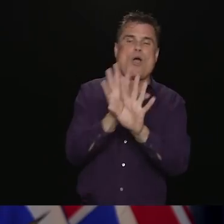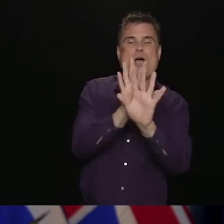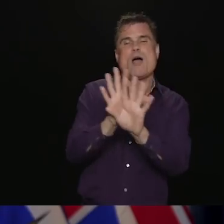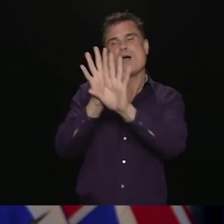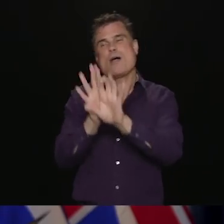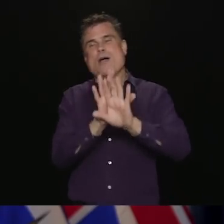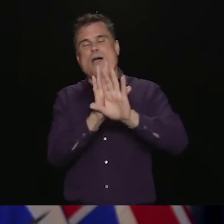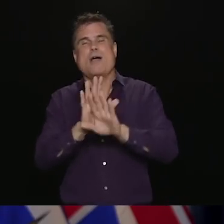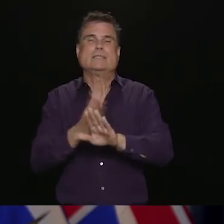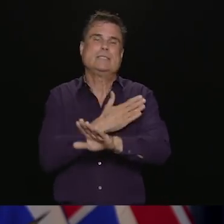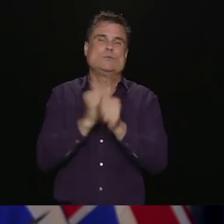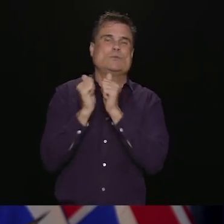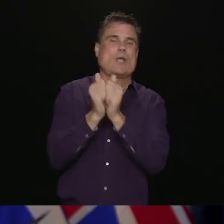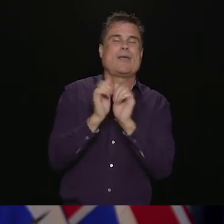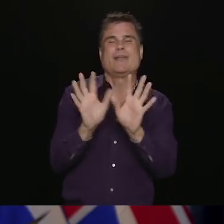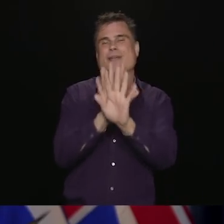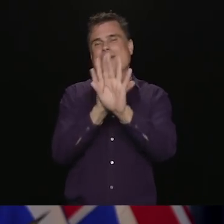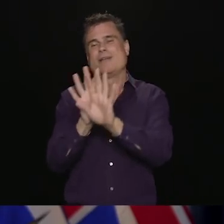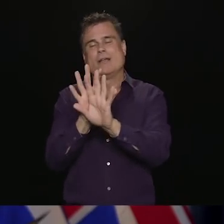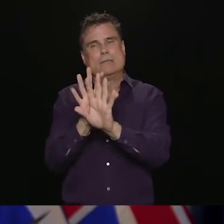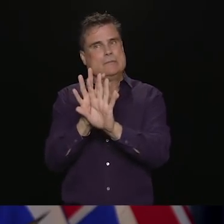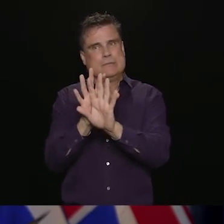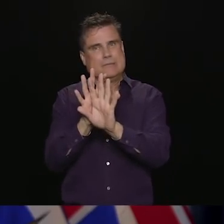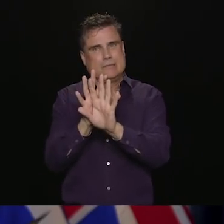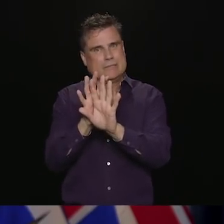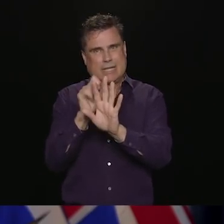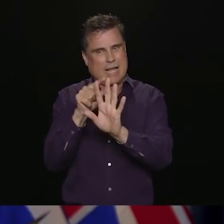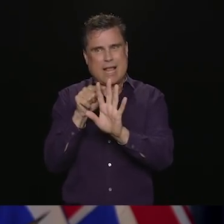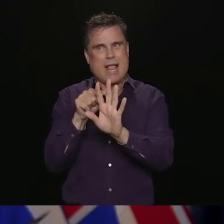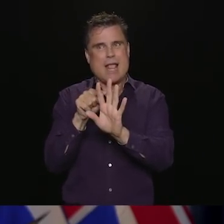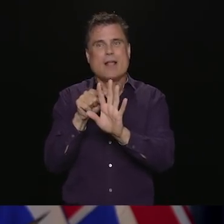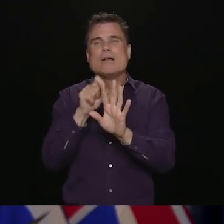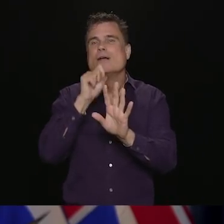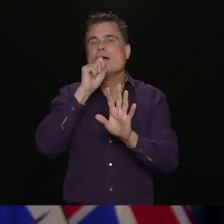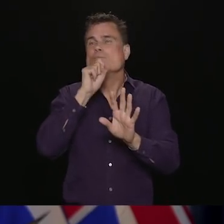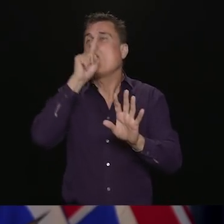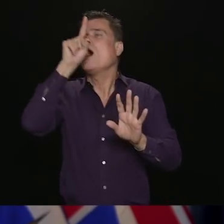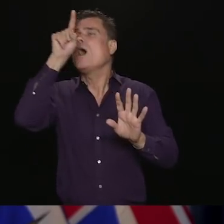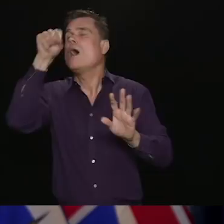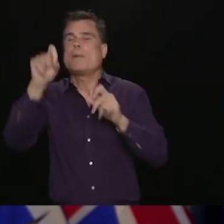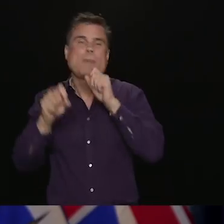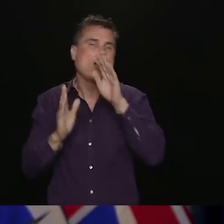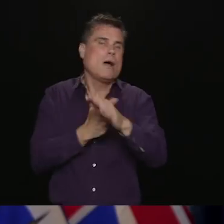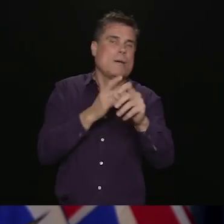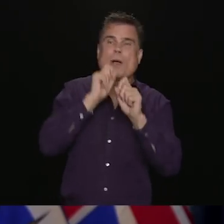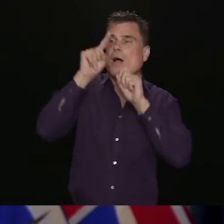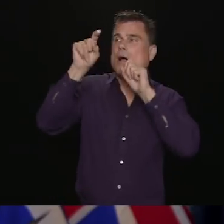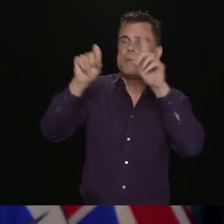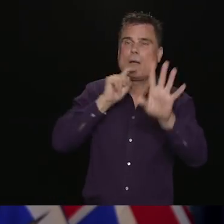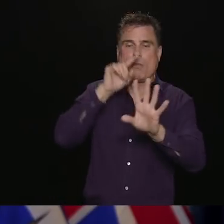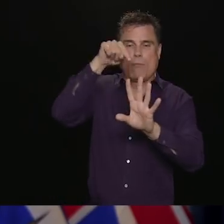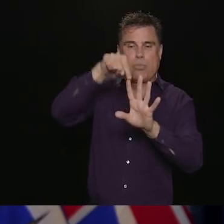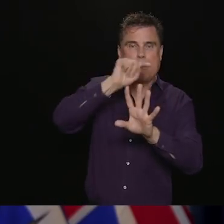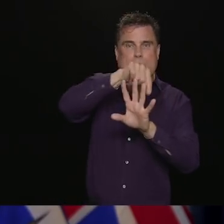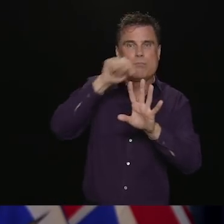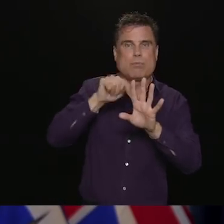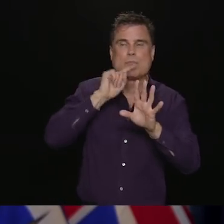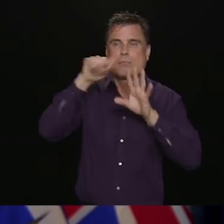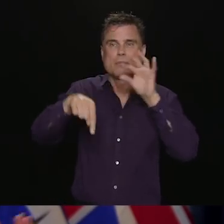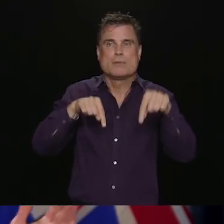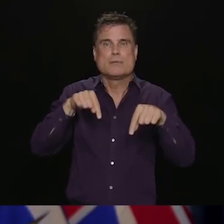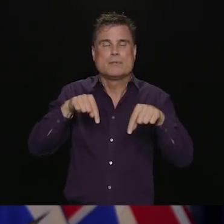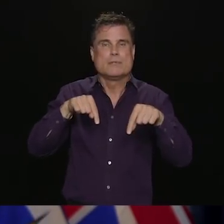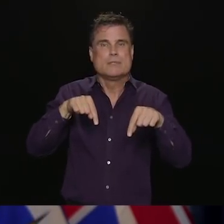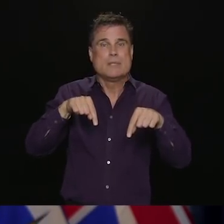can expel a lot of droplets with singing. And there's no way that indoors you can have a choir practice that would